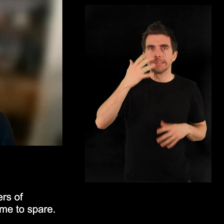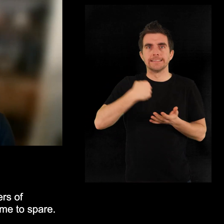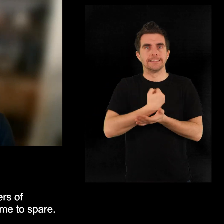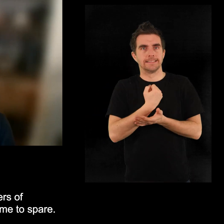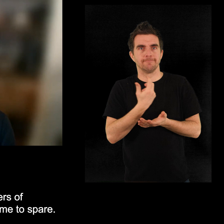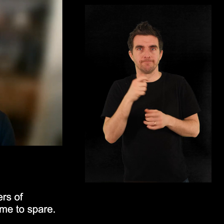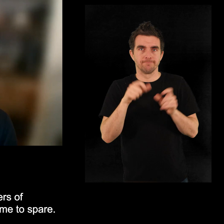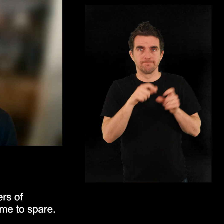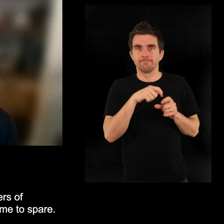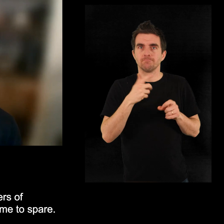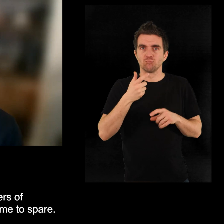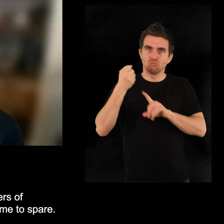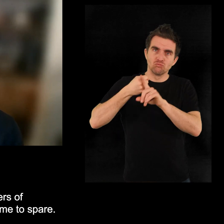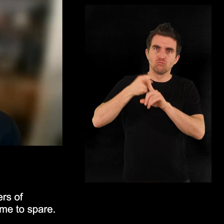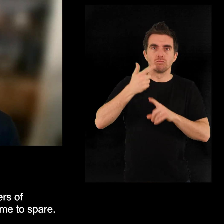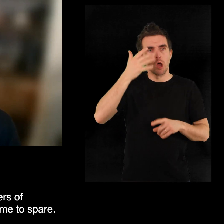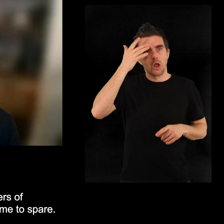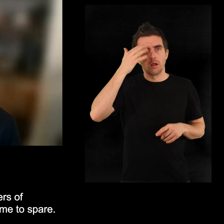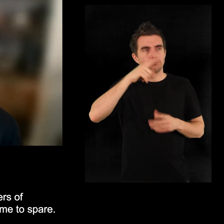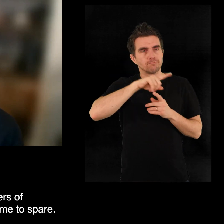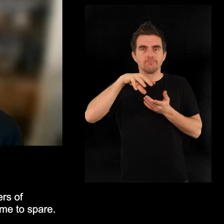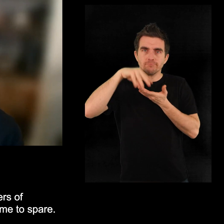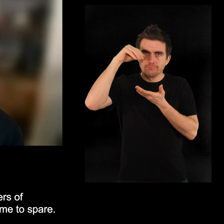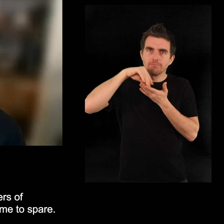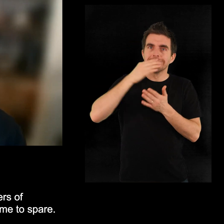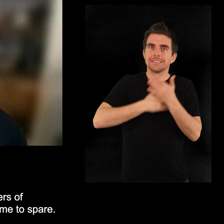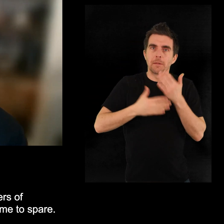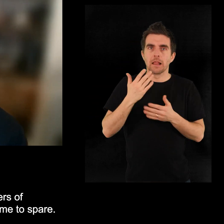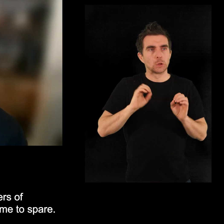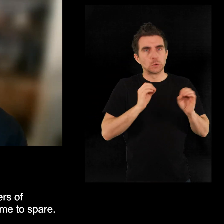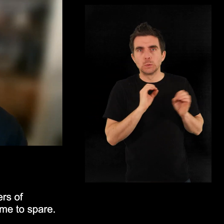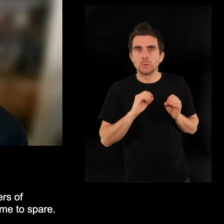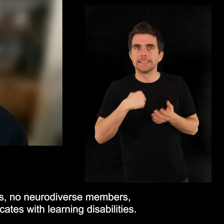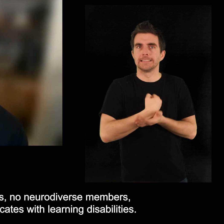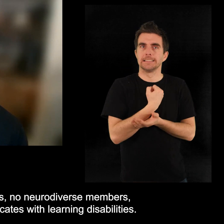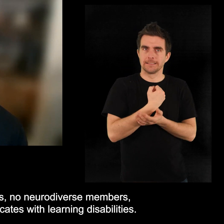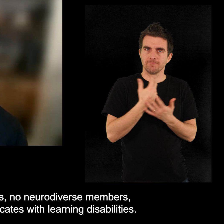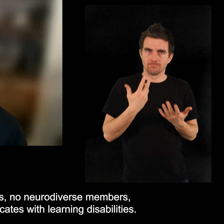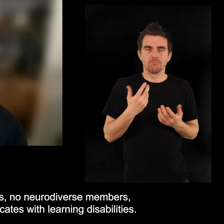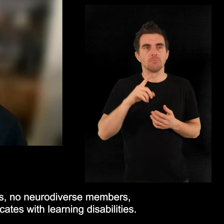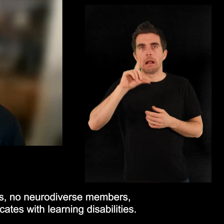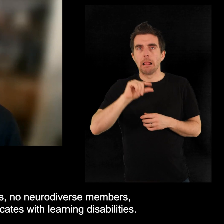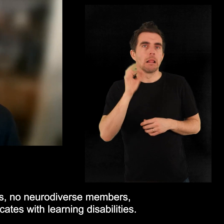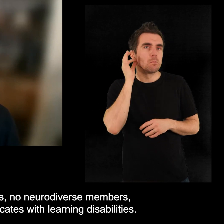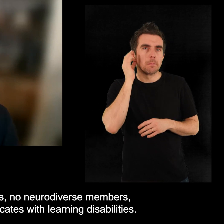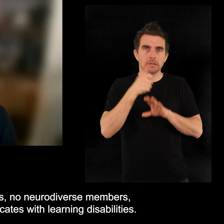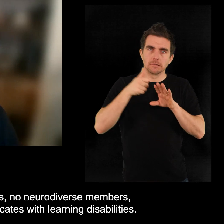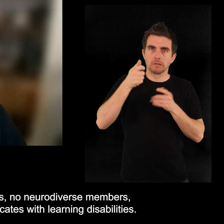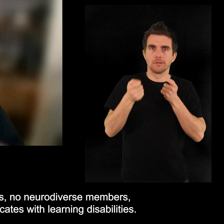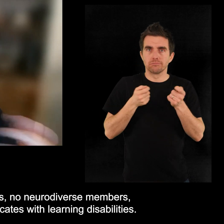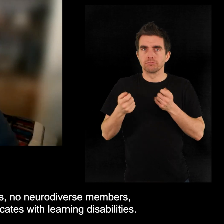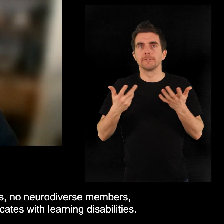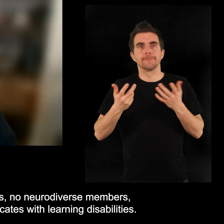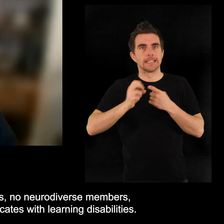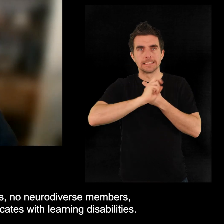members of our committee have lots of time and to spare. Weakness, no deaf